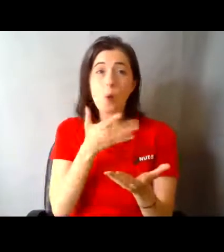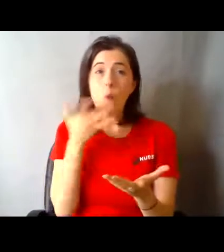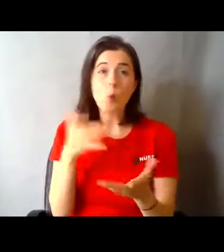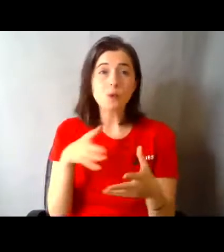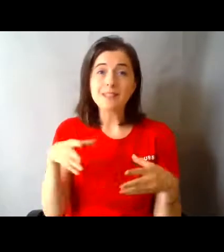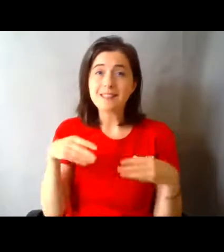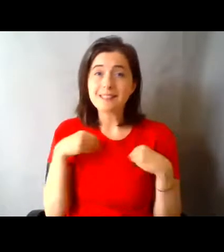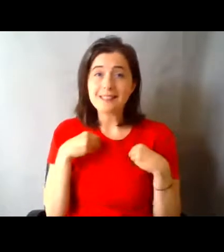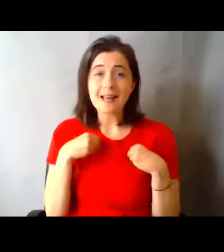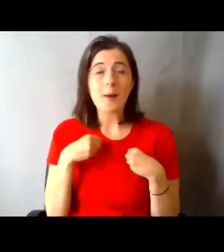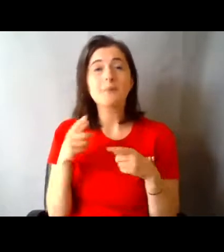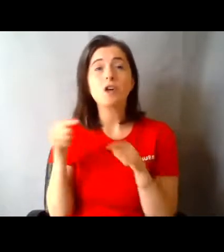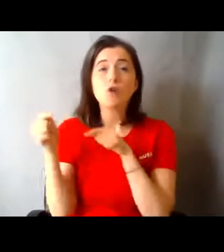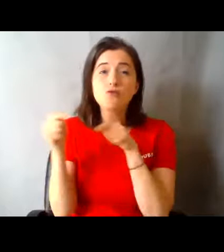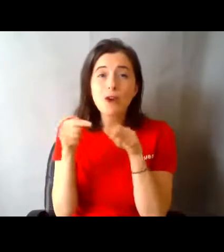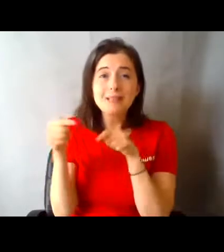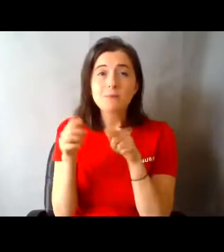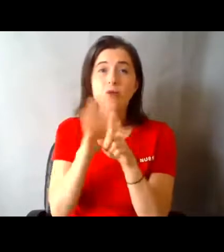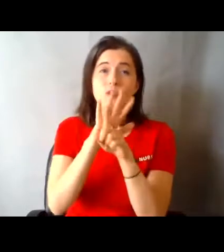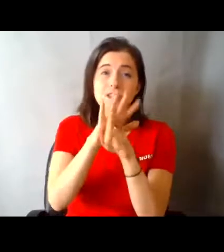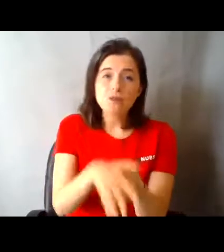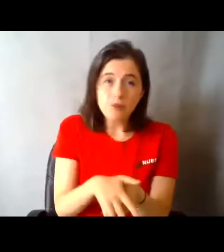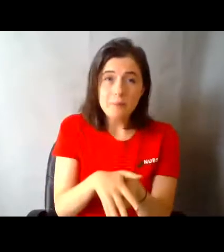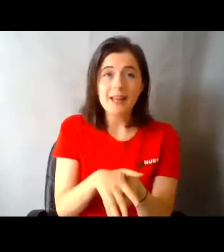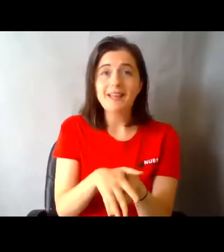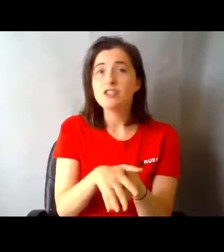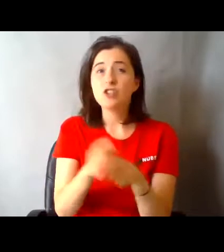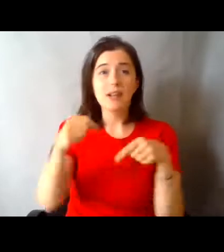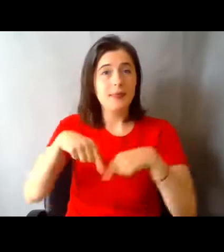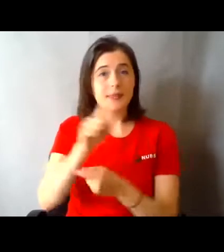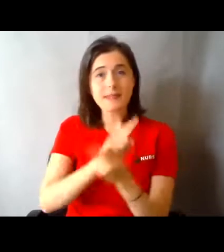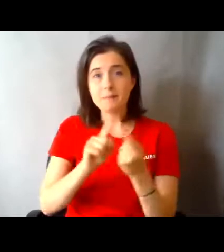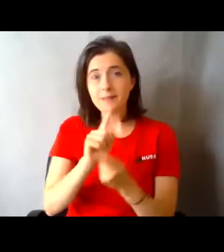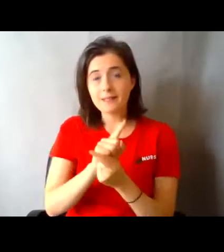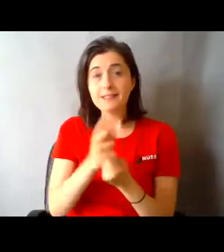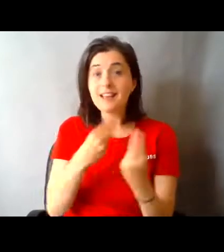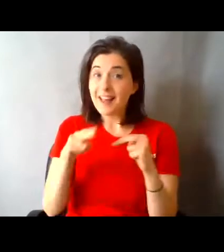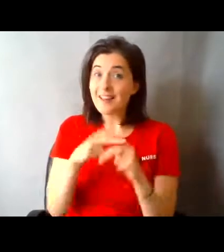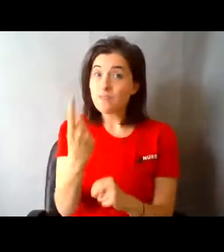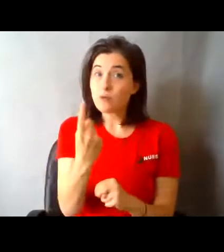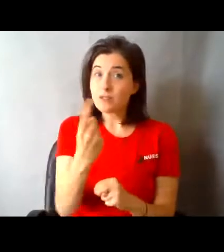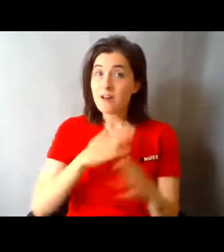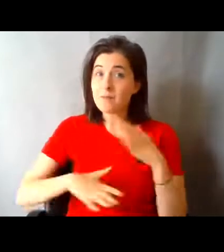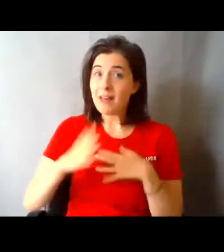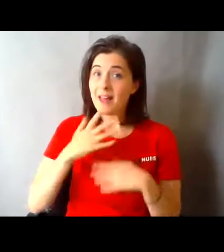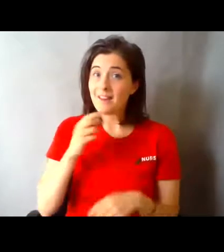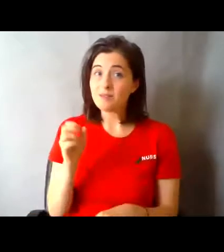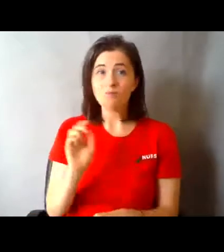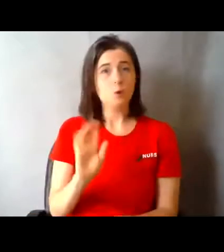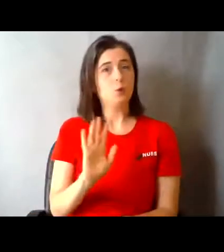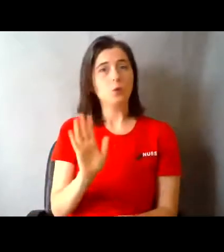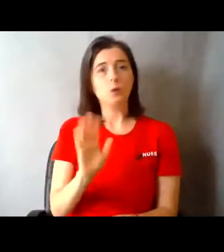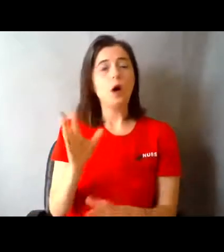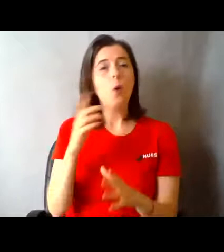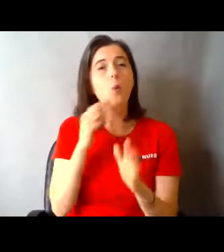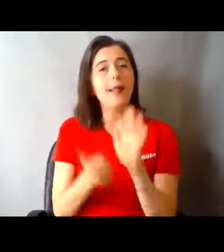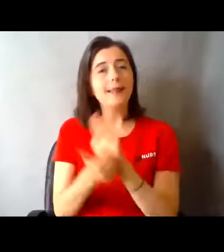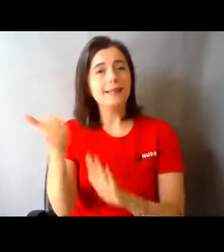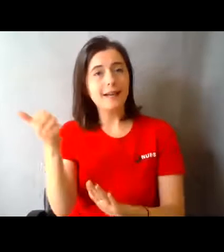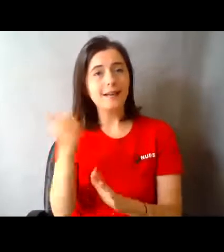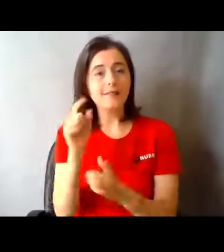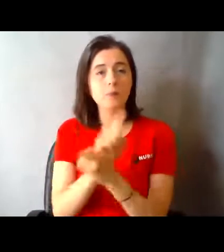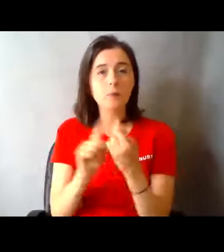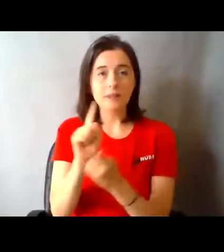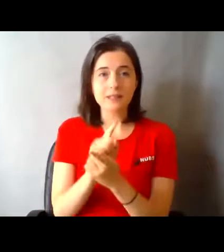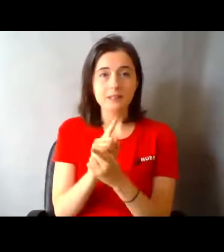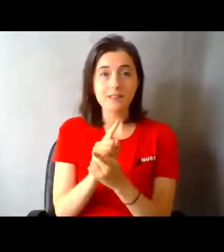discrimination in any of these meetings, and anyone behaving in such a manner will be ejected from the meeting. But in the meantime, while we're waiting for a few more people to join,